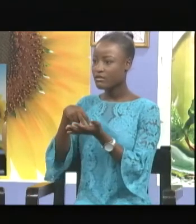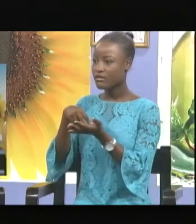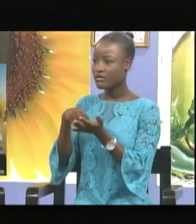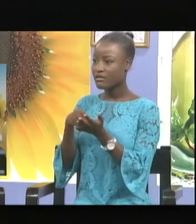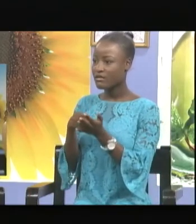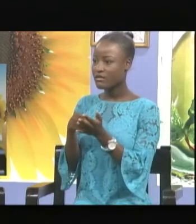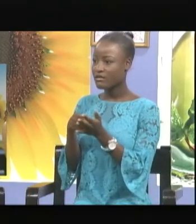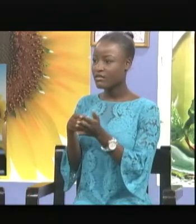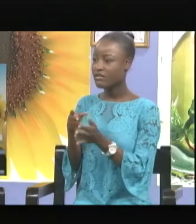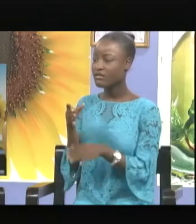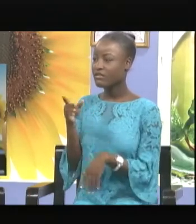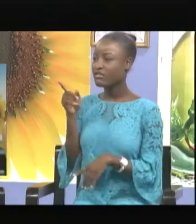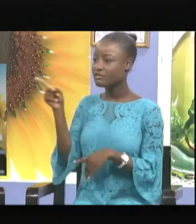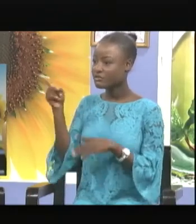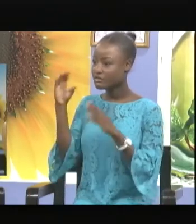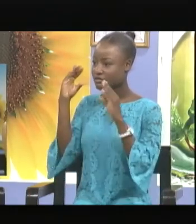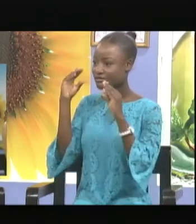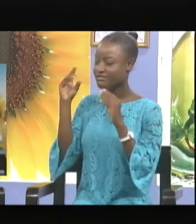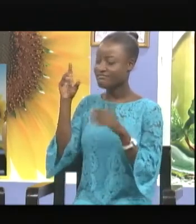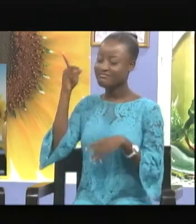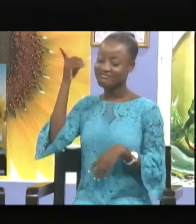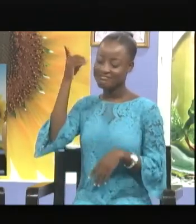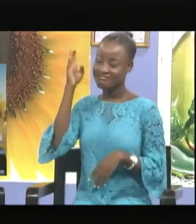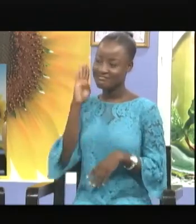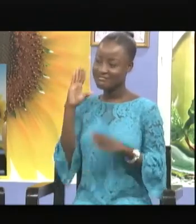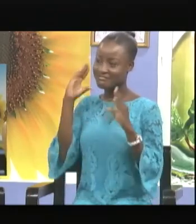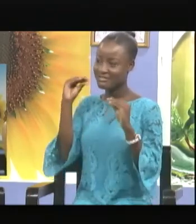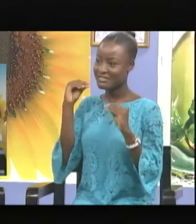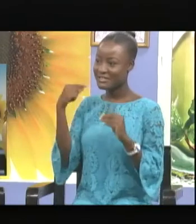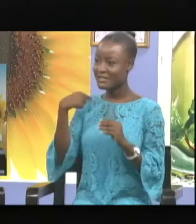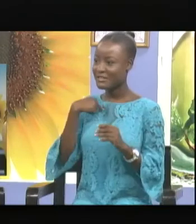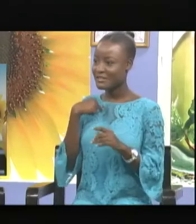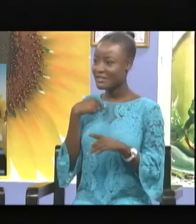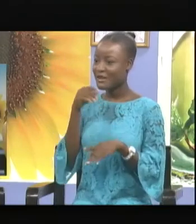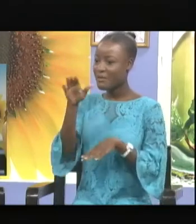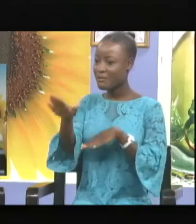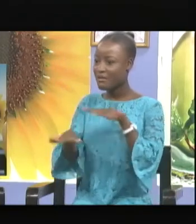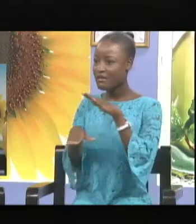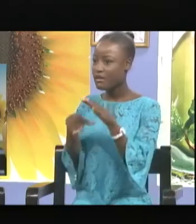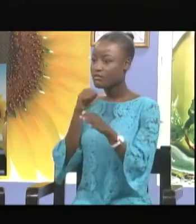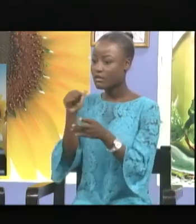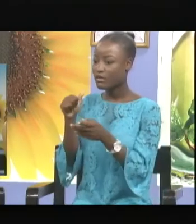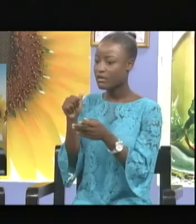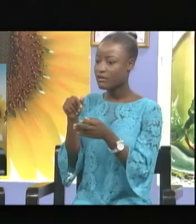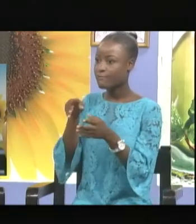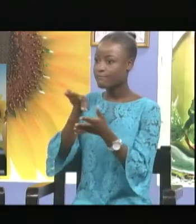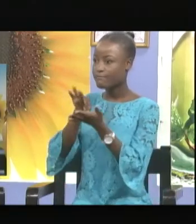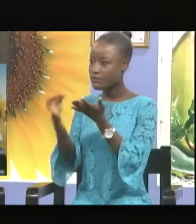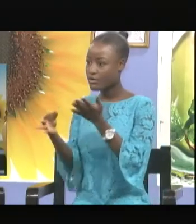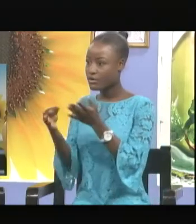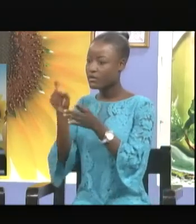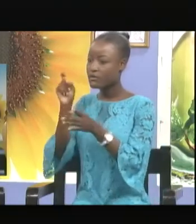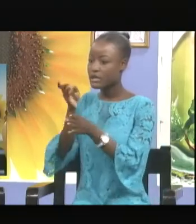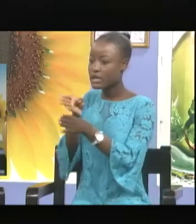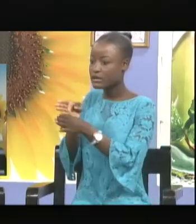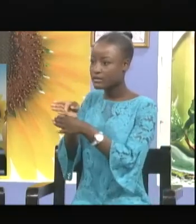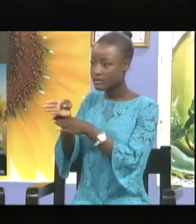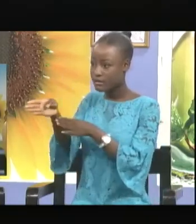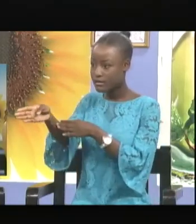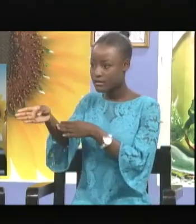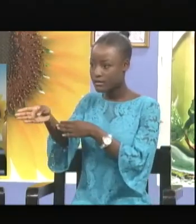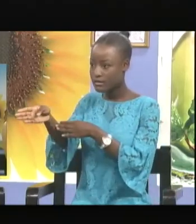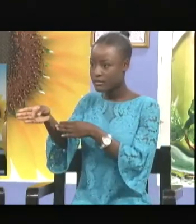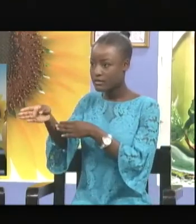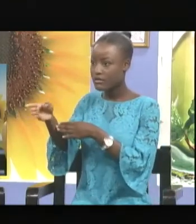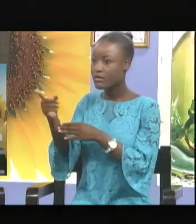Well, I know that I have to stand the proper way because LaVita taught me how to walk. I have to be